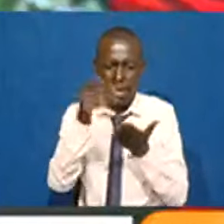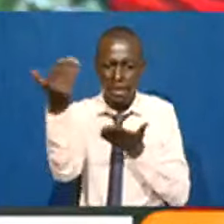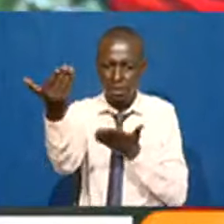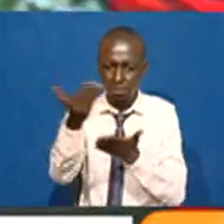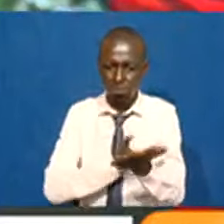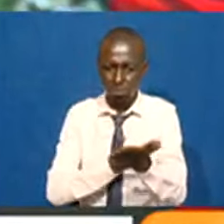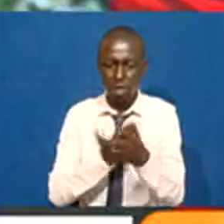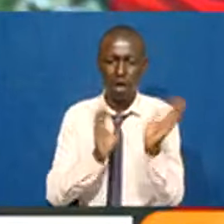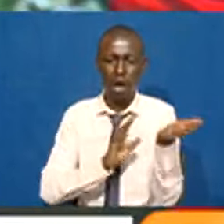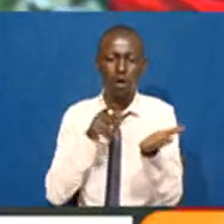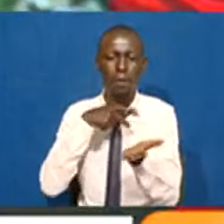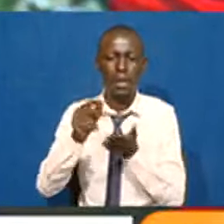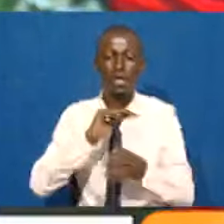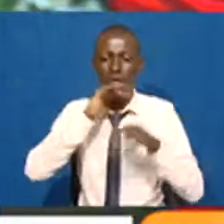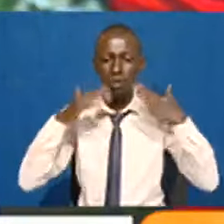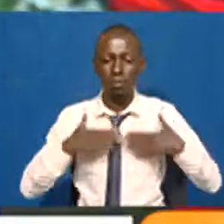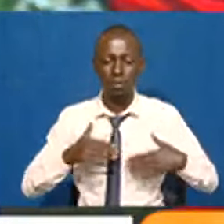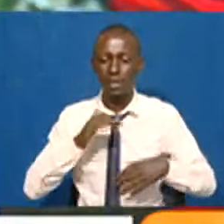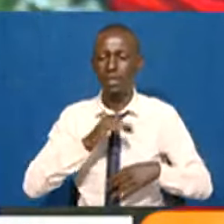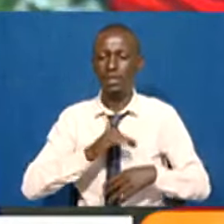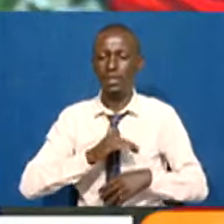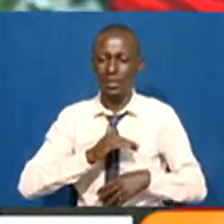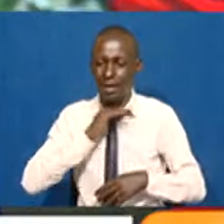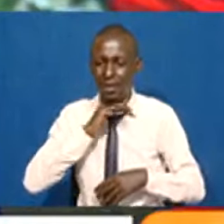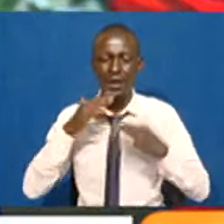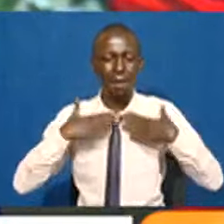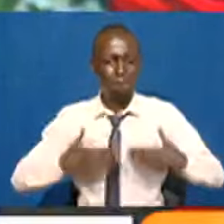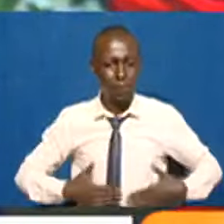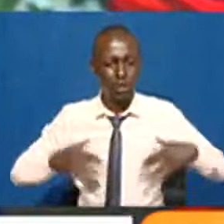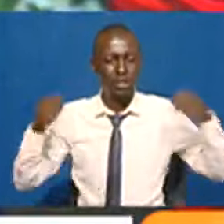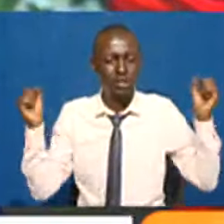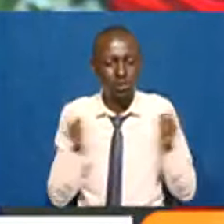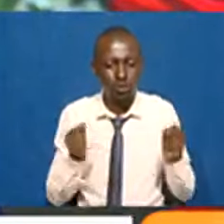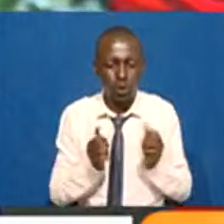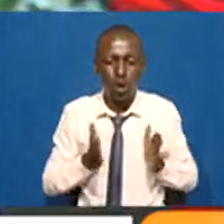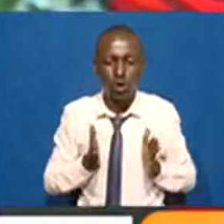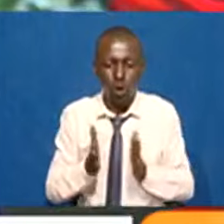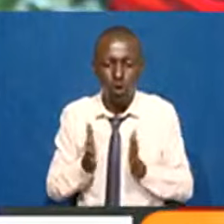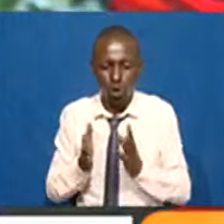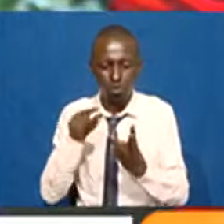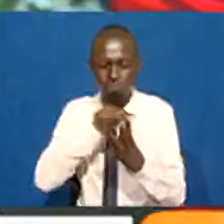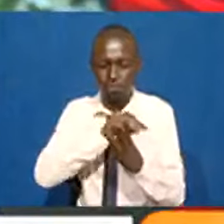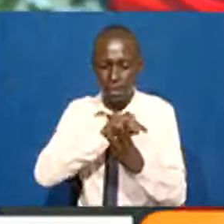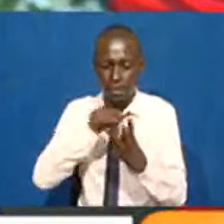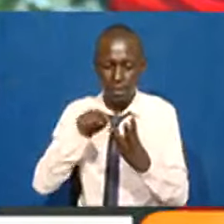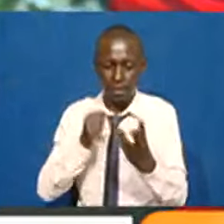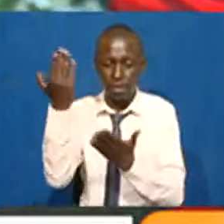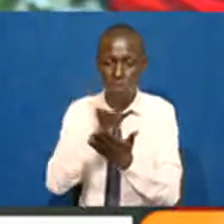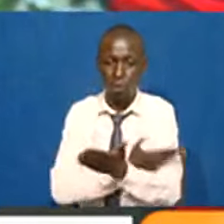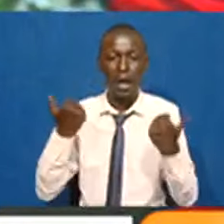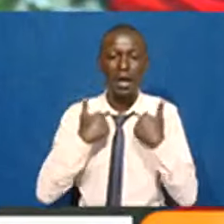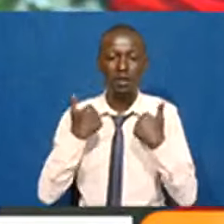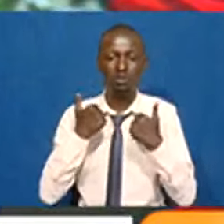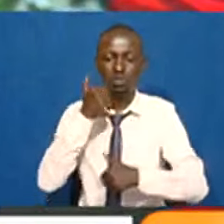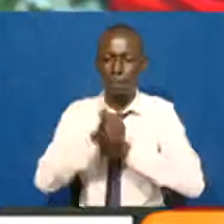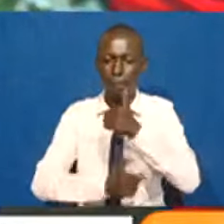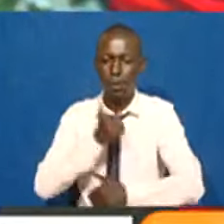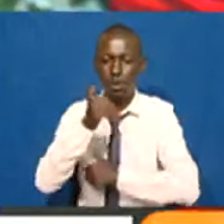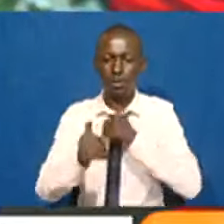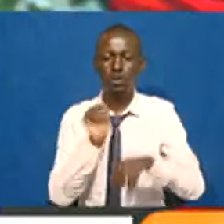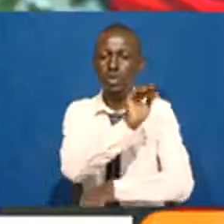payment. Having given us those documents, we start now the claim process. And the claim